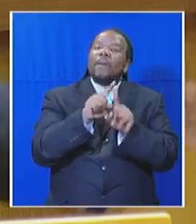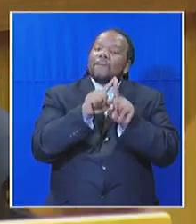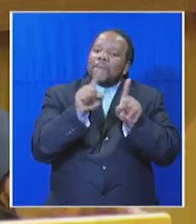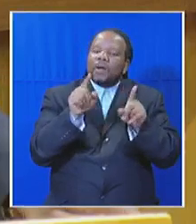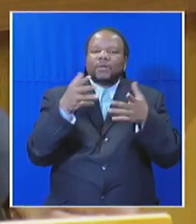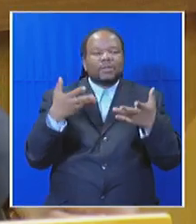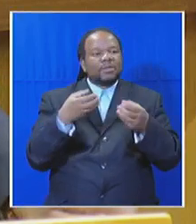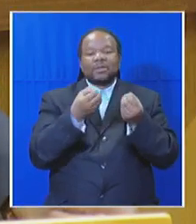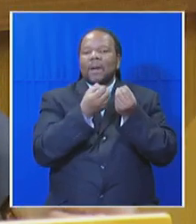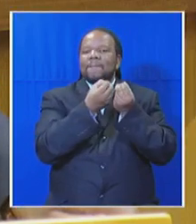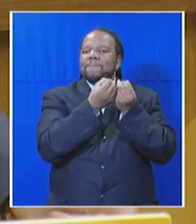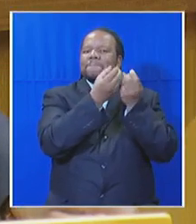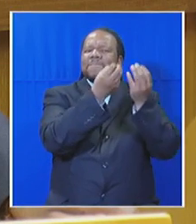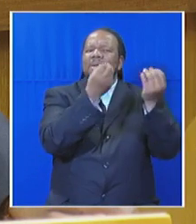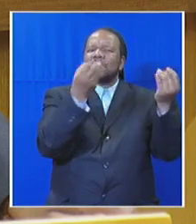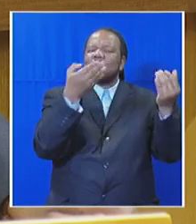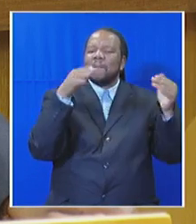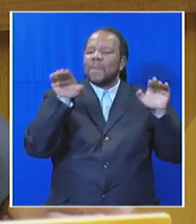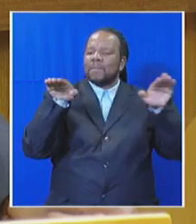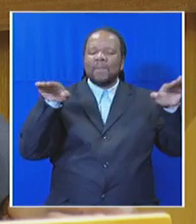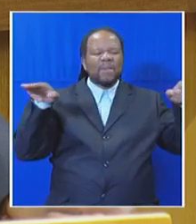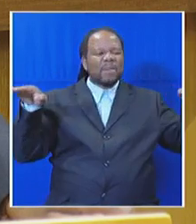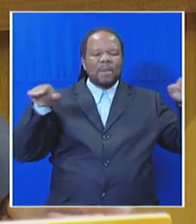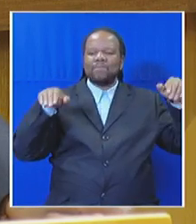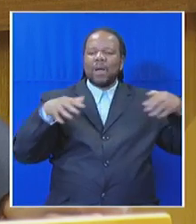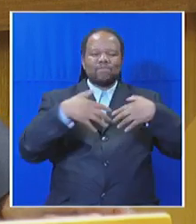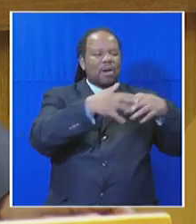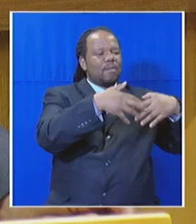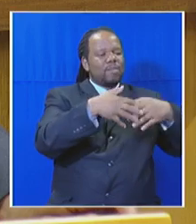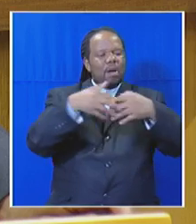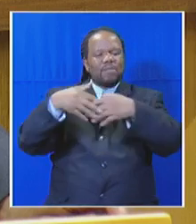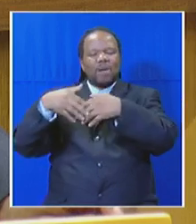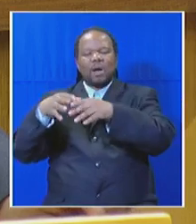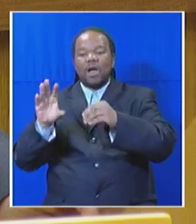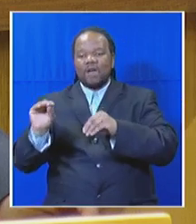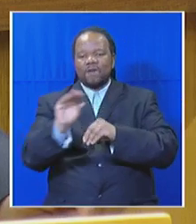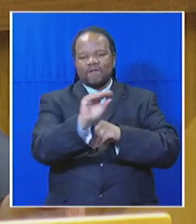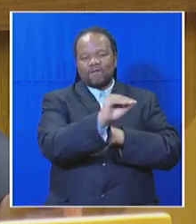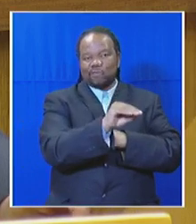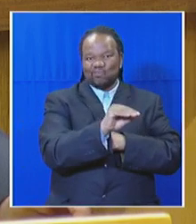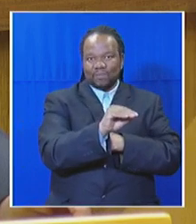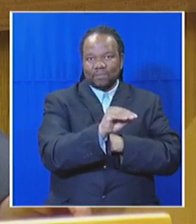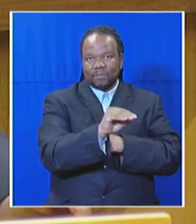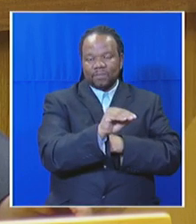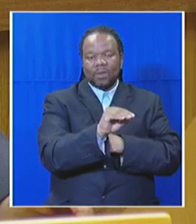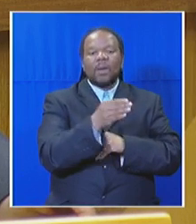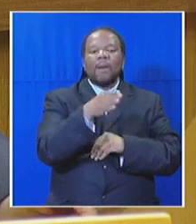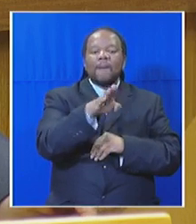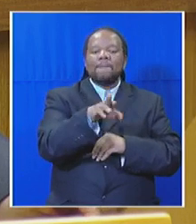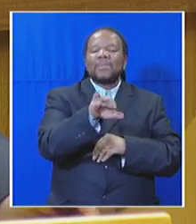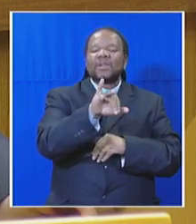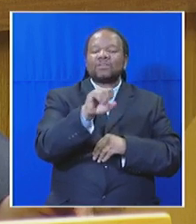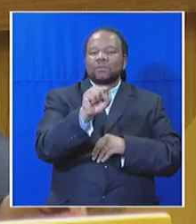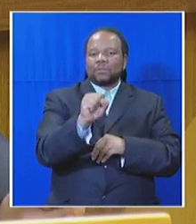many banks that are there. And what it is going to do is going to provide